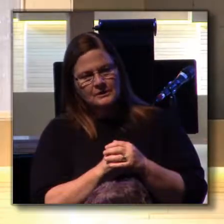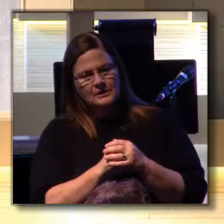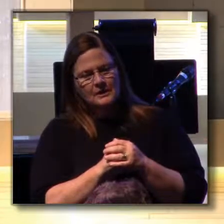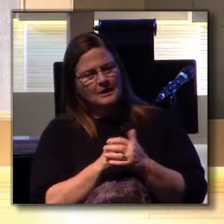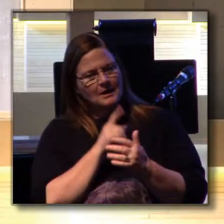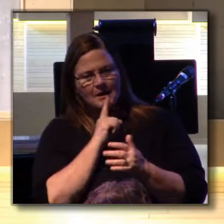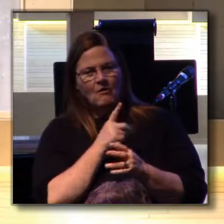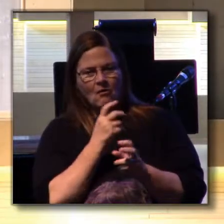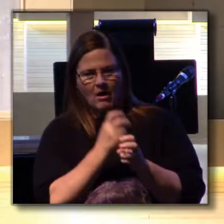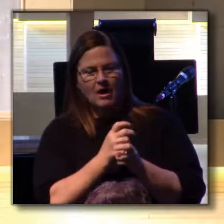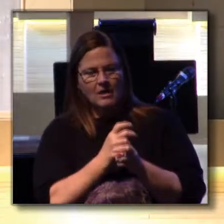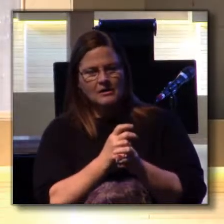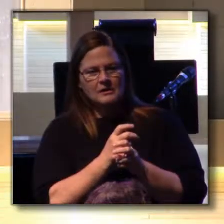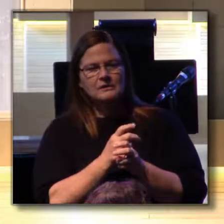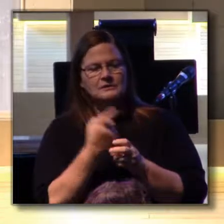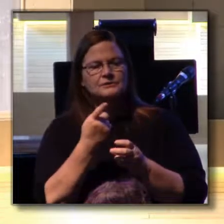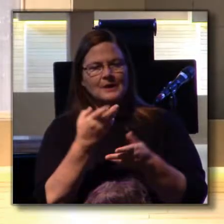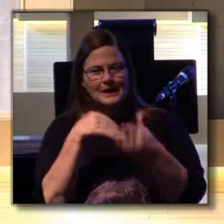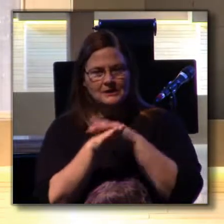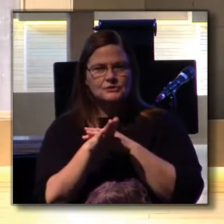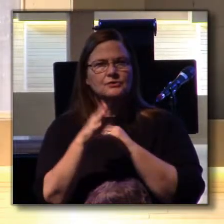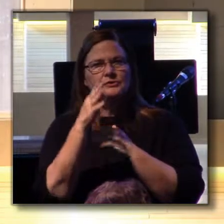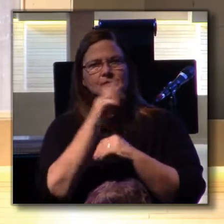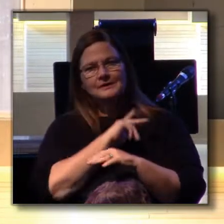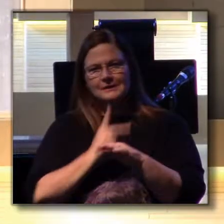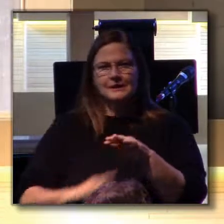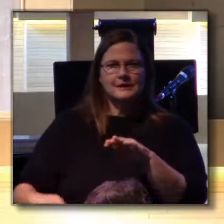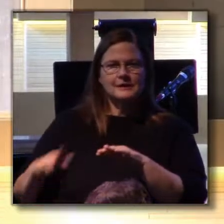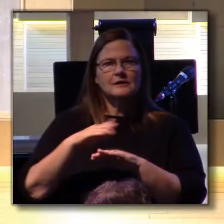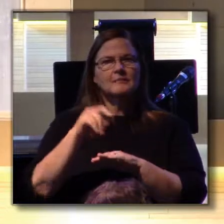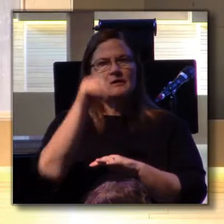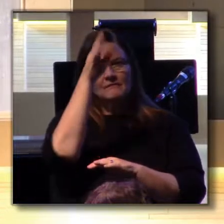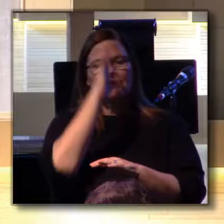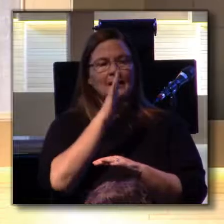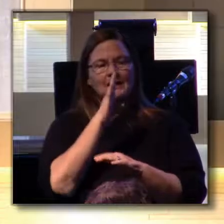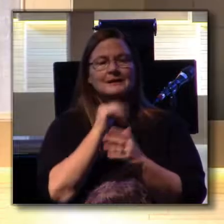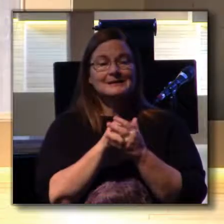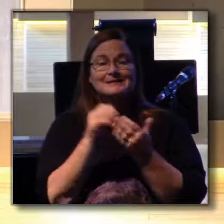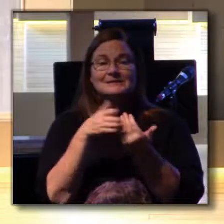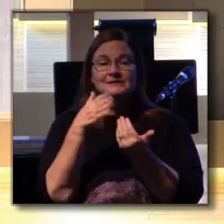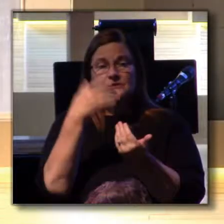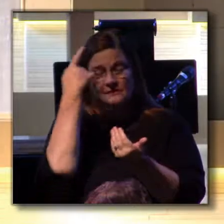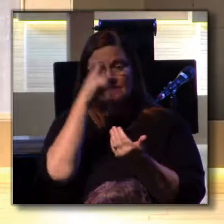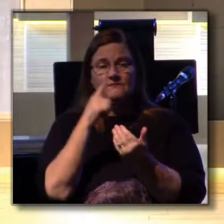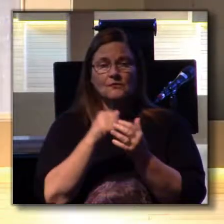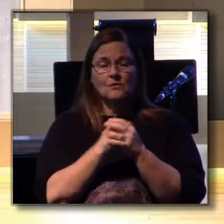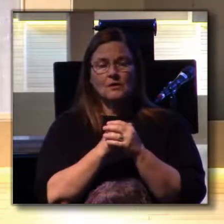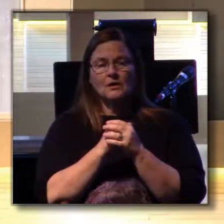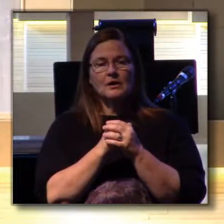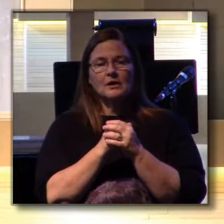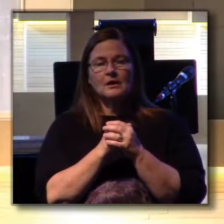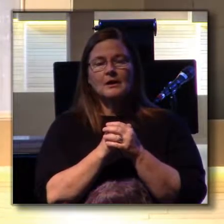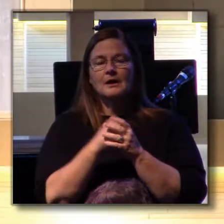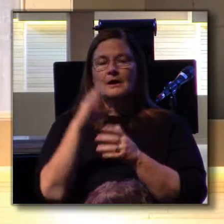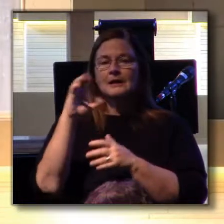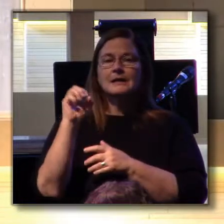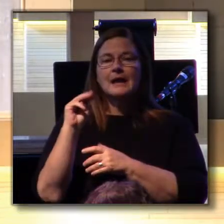God. It is easier for a camel to go through the eye of a needle than for a rich man to enter the kingdom of God.